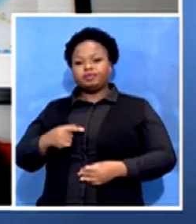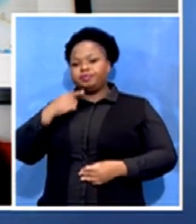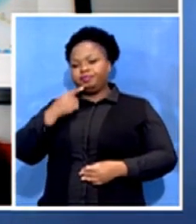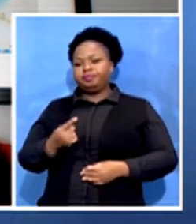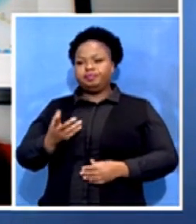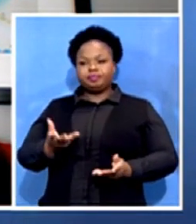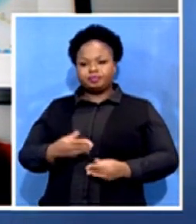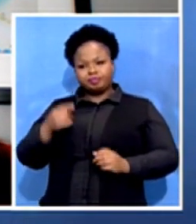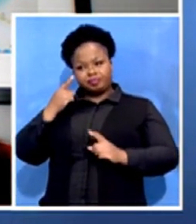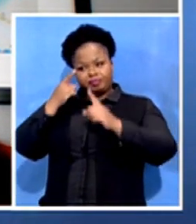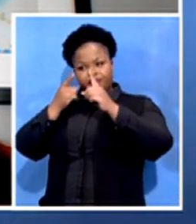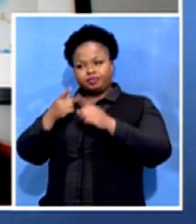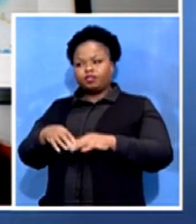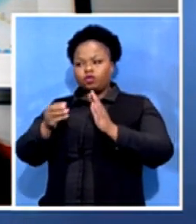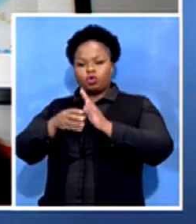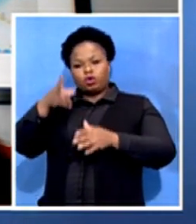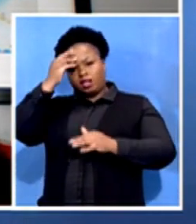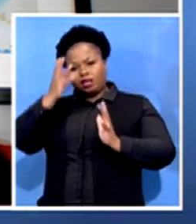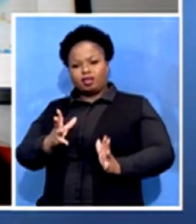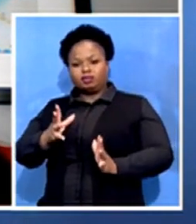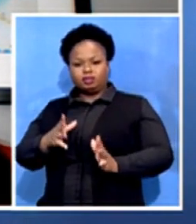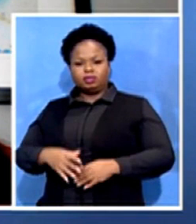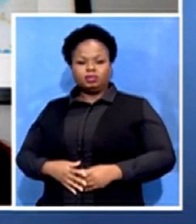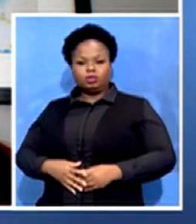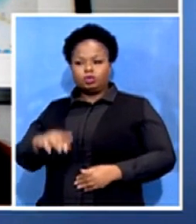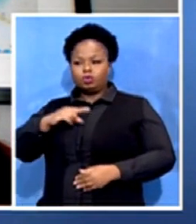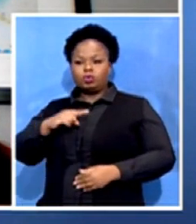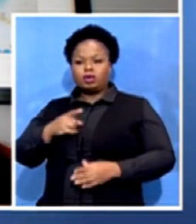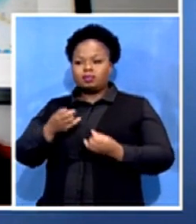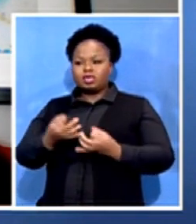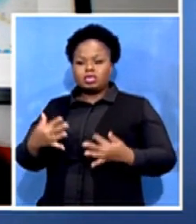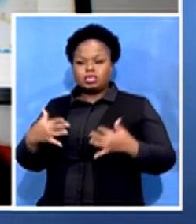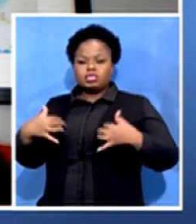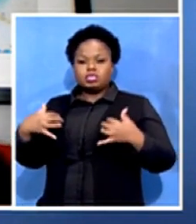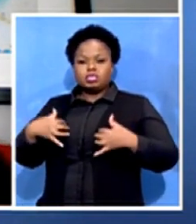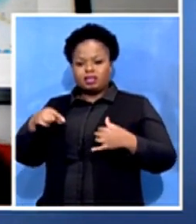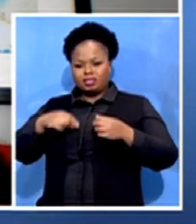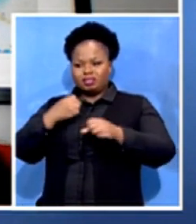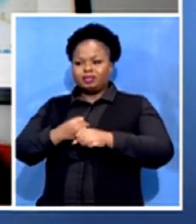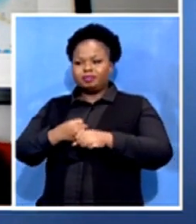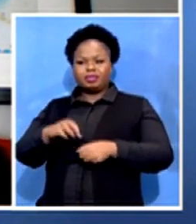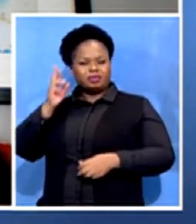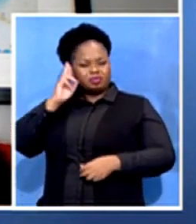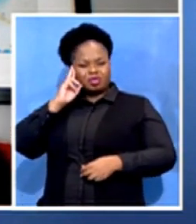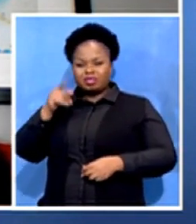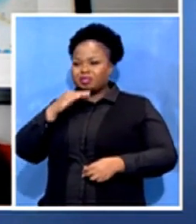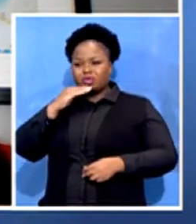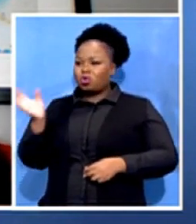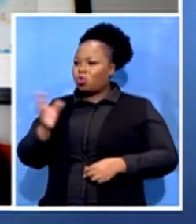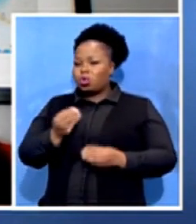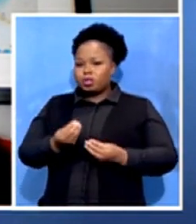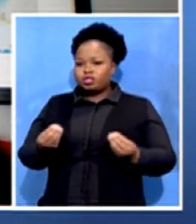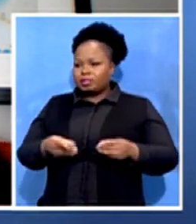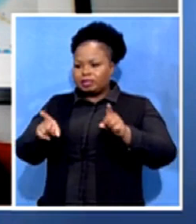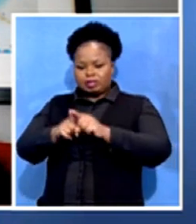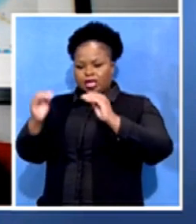learners. The anxiety caused this year, and also just remember, not every child functions at the same level. Correct. So what's nice about